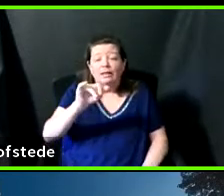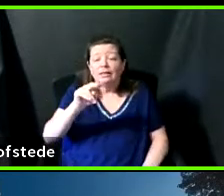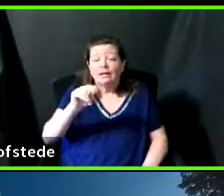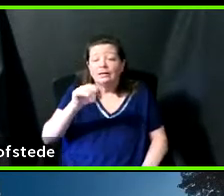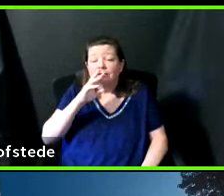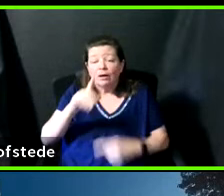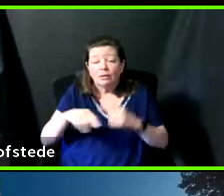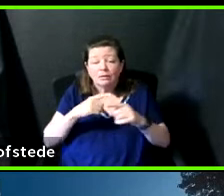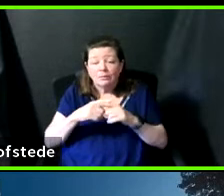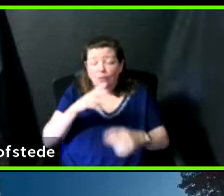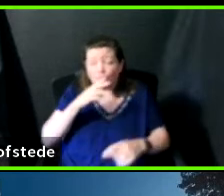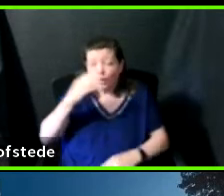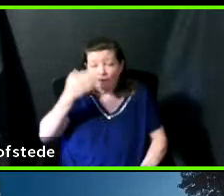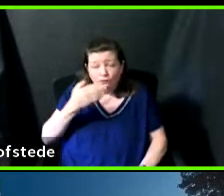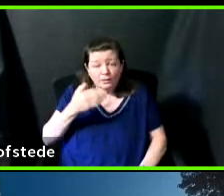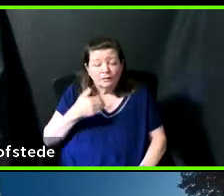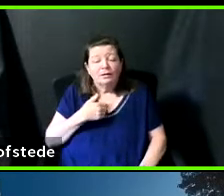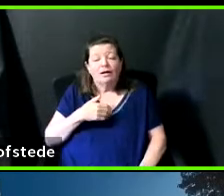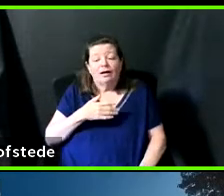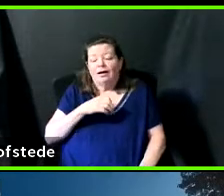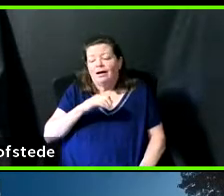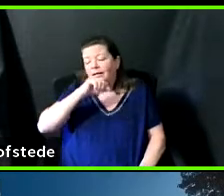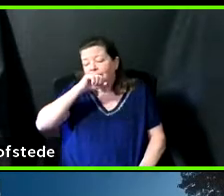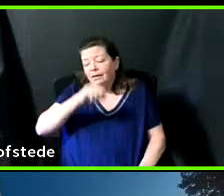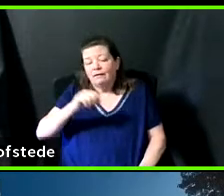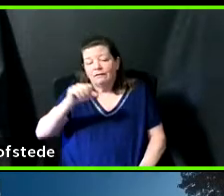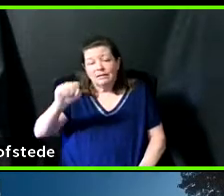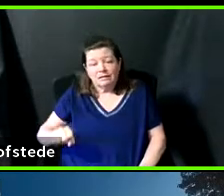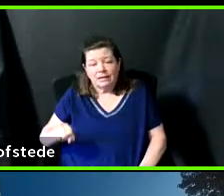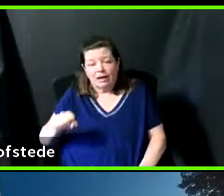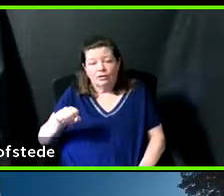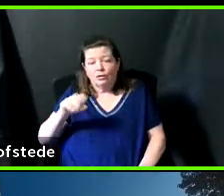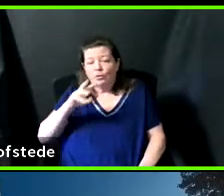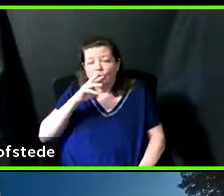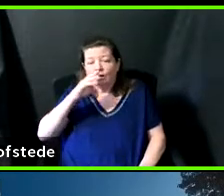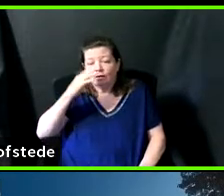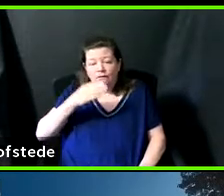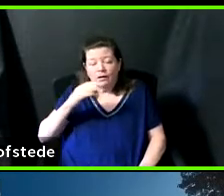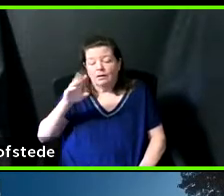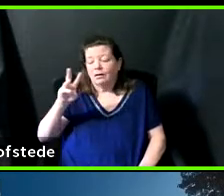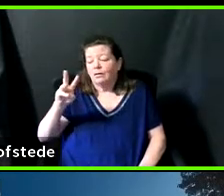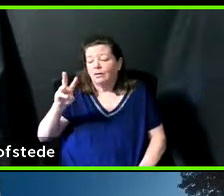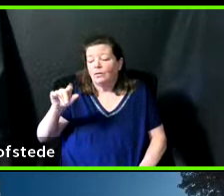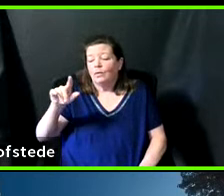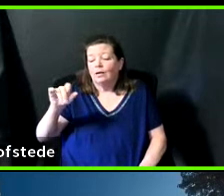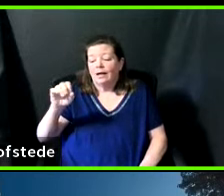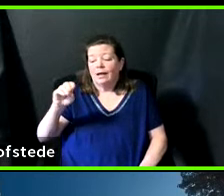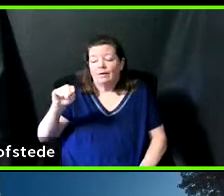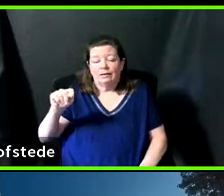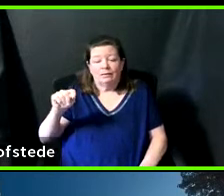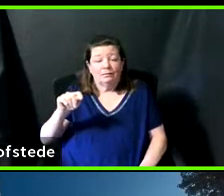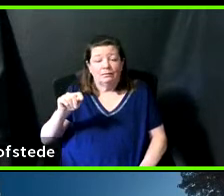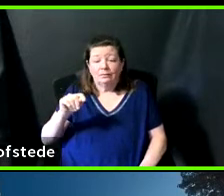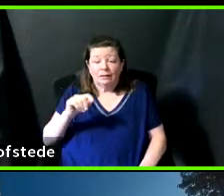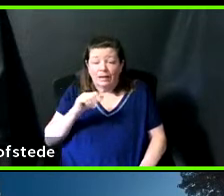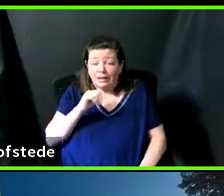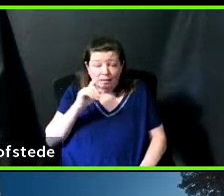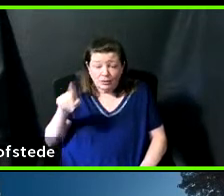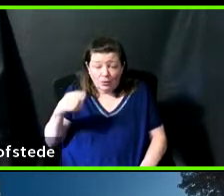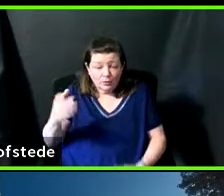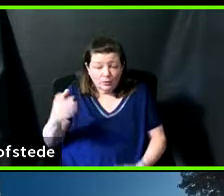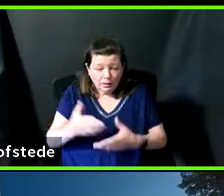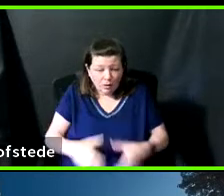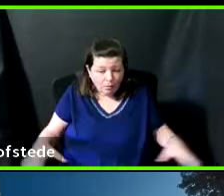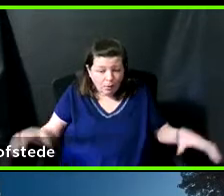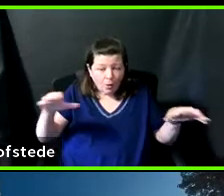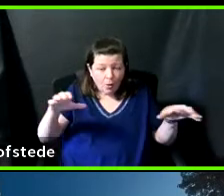I'm a big fan of the South Waterfront Park on the Willamette. And it's nothing but a bowl carved